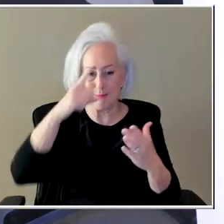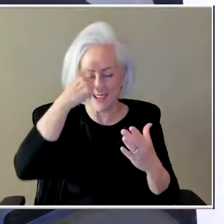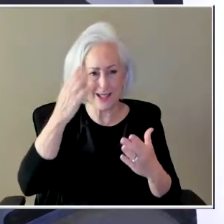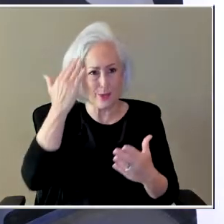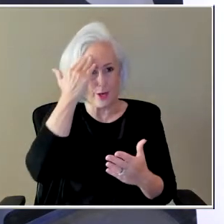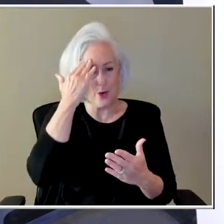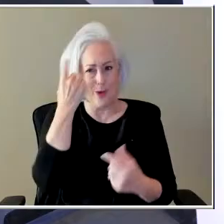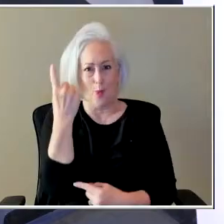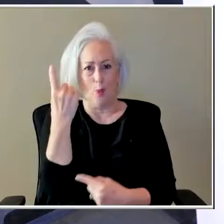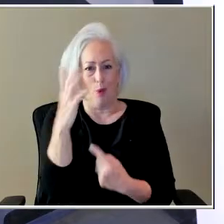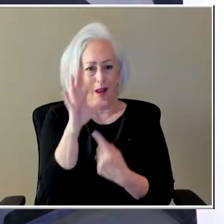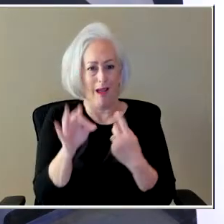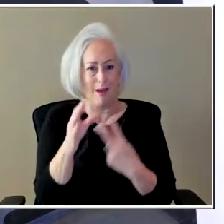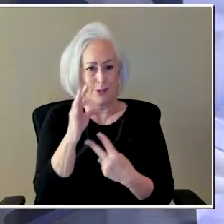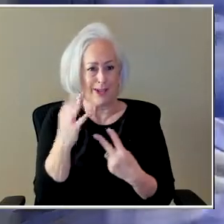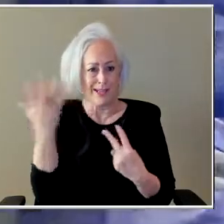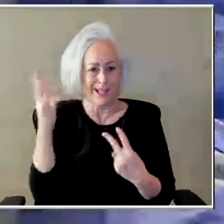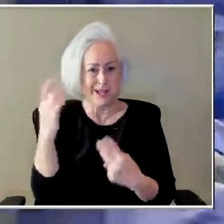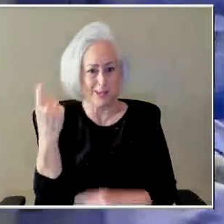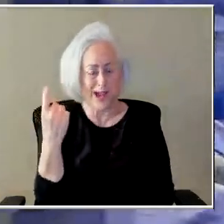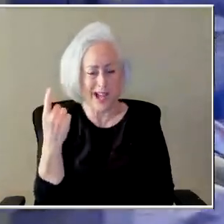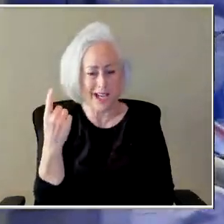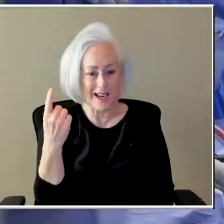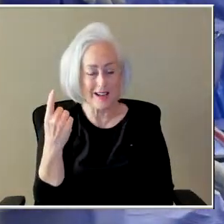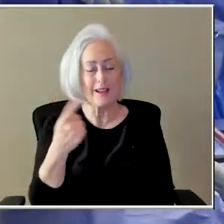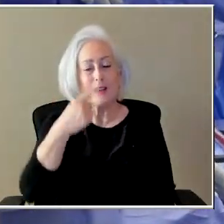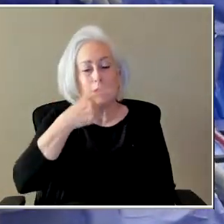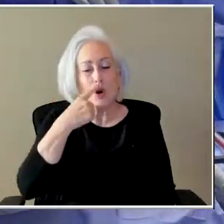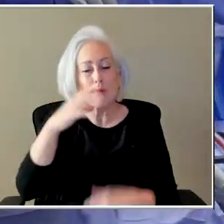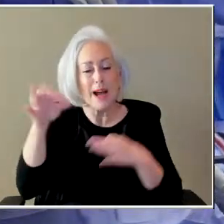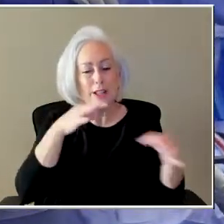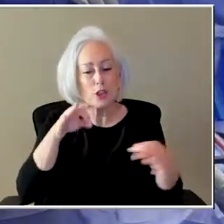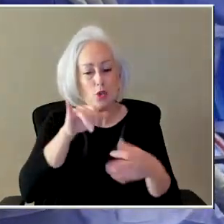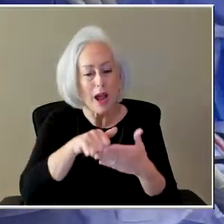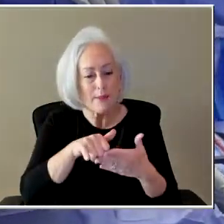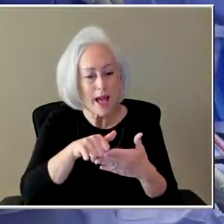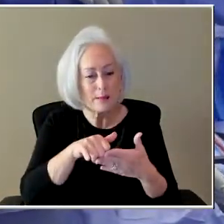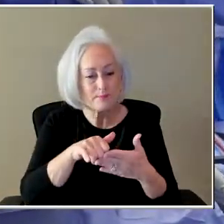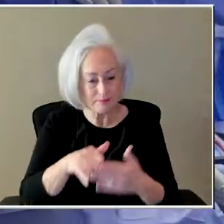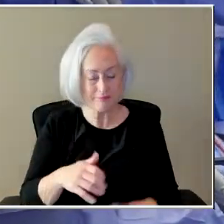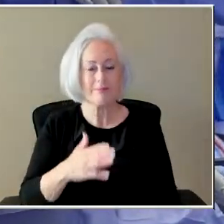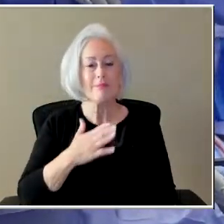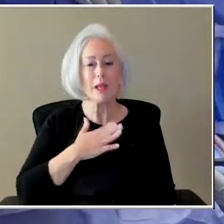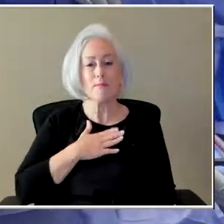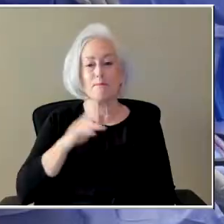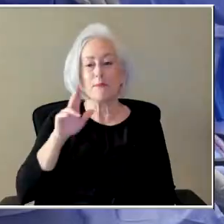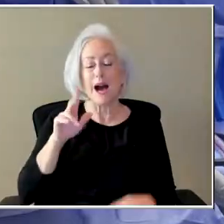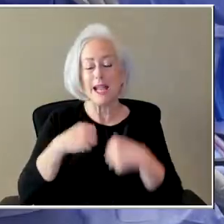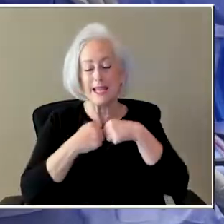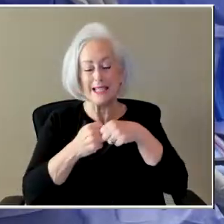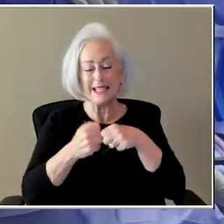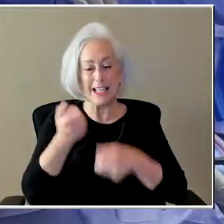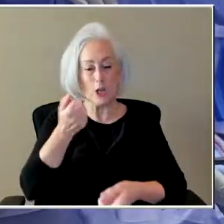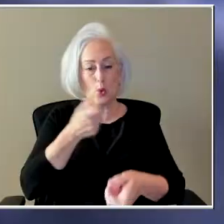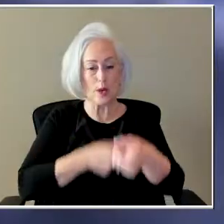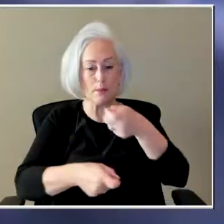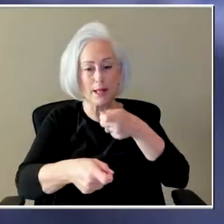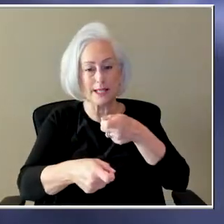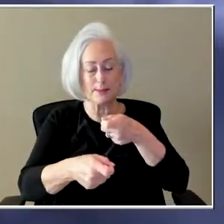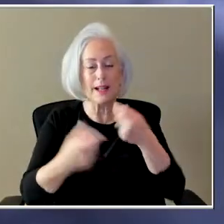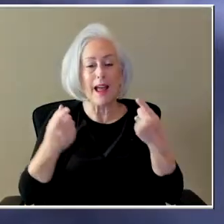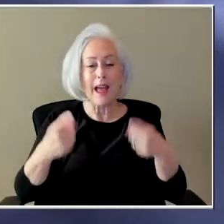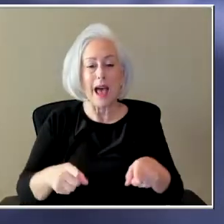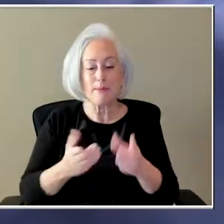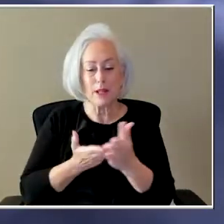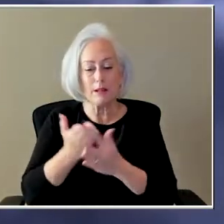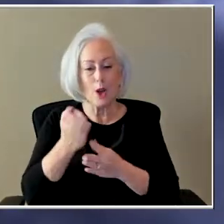surgery. Just describe it for us, if you would. Yeah, so I do my knee replacements robotically. So as you can see in that video there, we're using